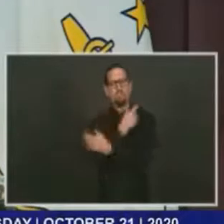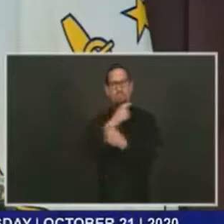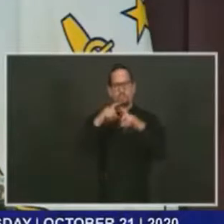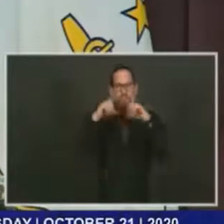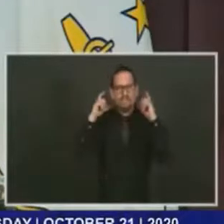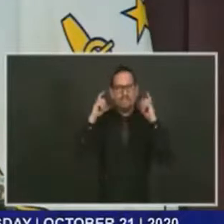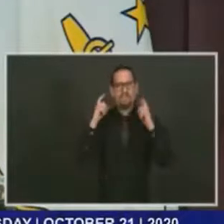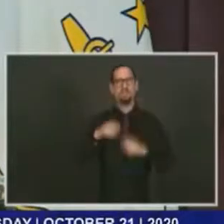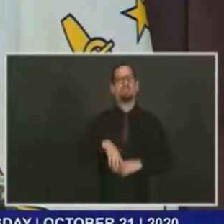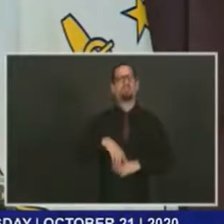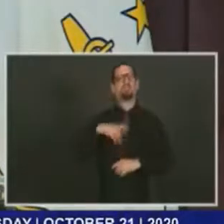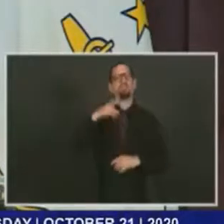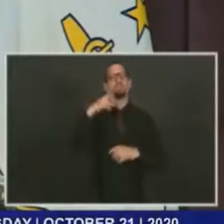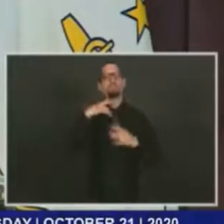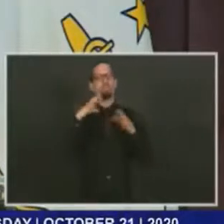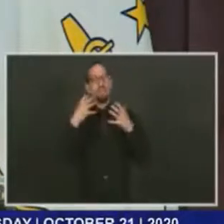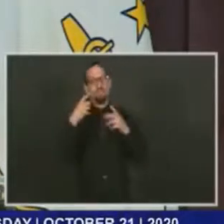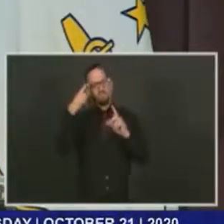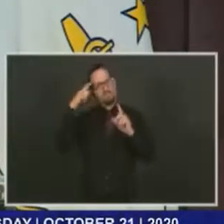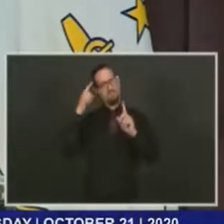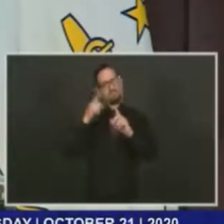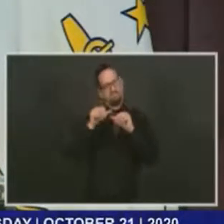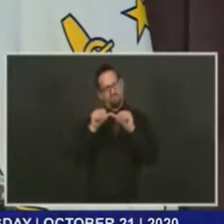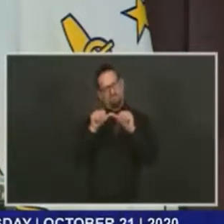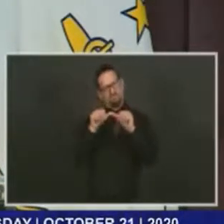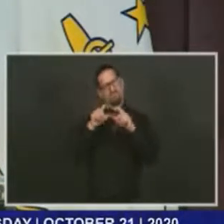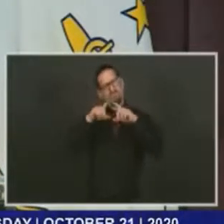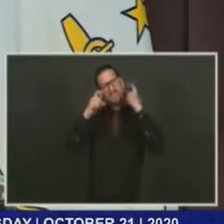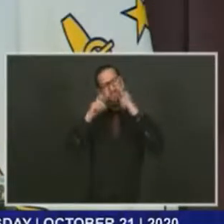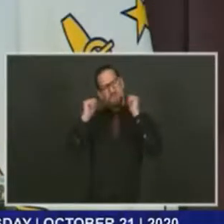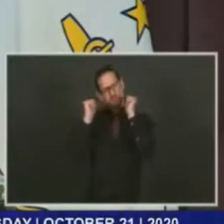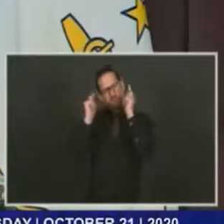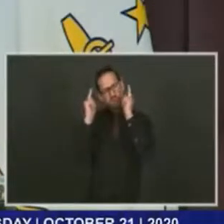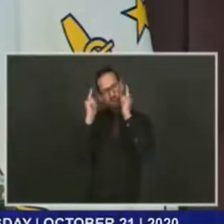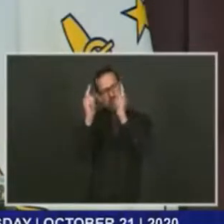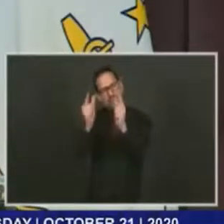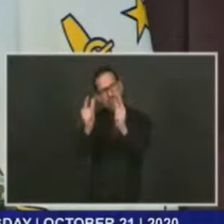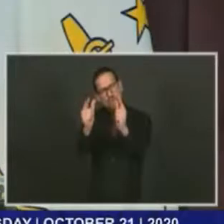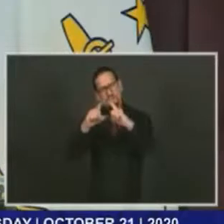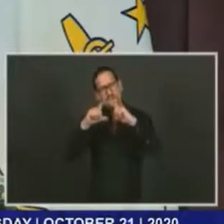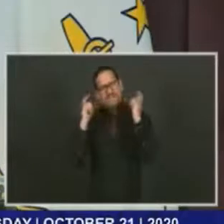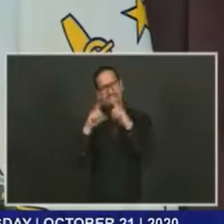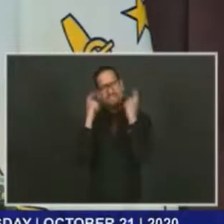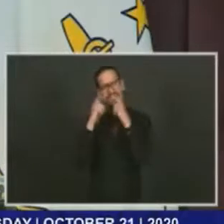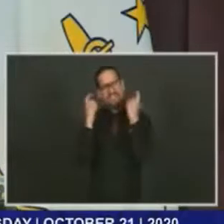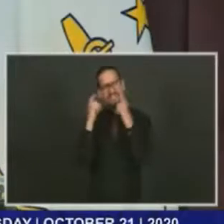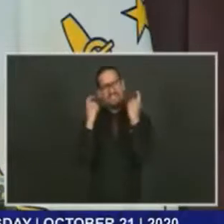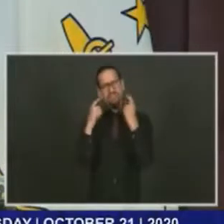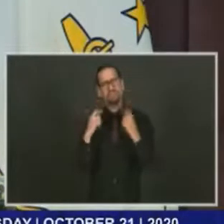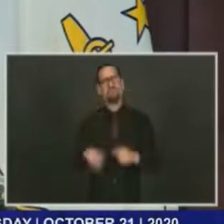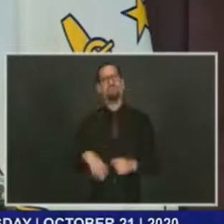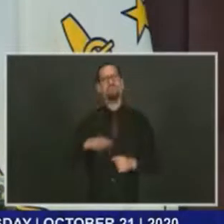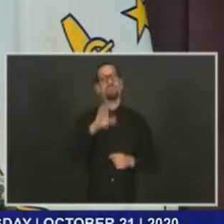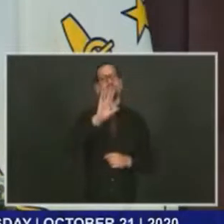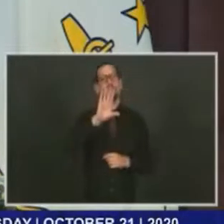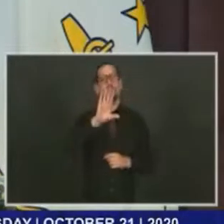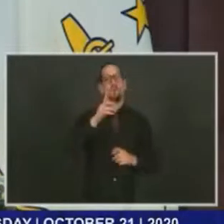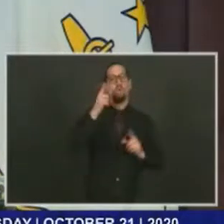wearing. Set a new goal for how you and your family are going to have a Thanksgiving that is fun but